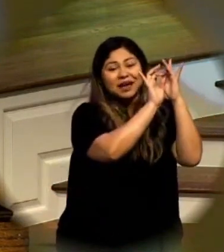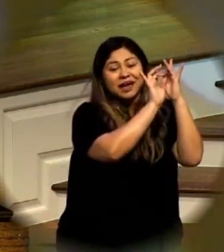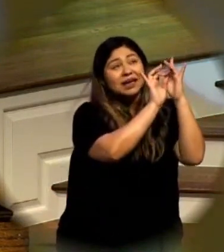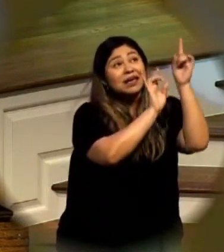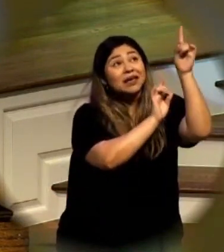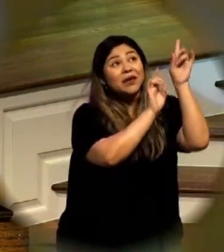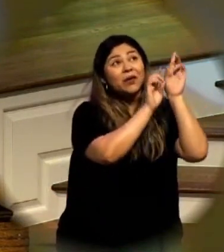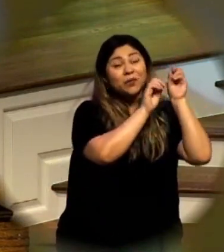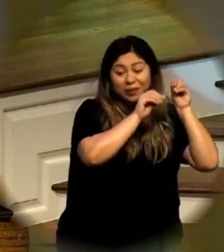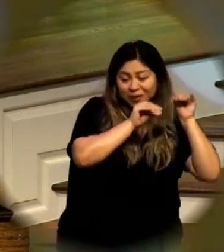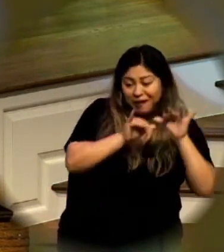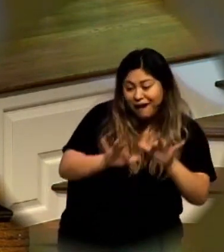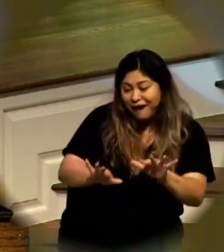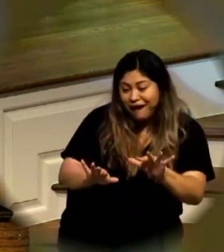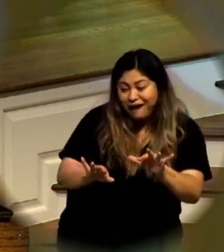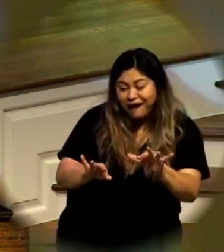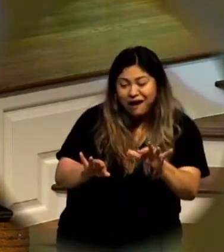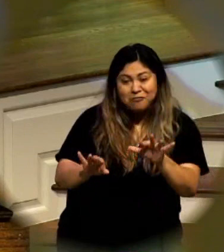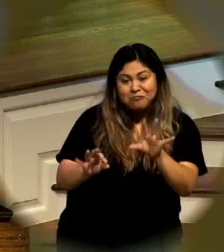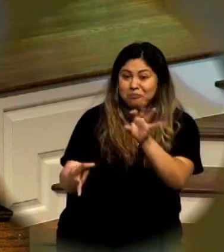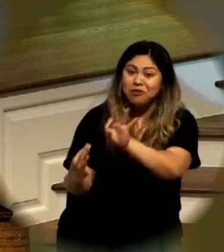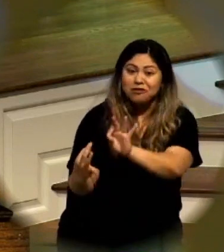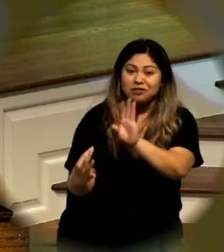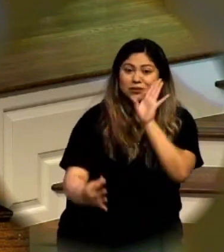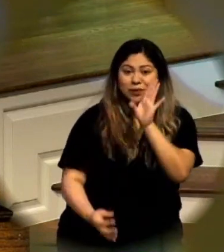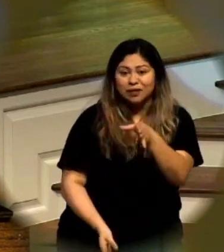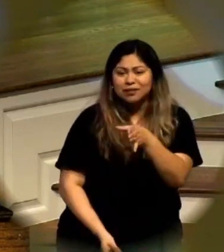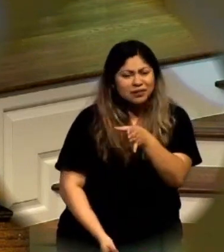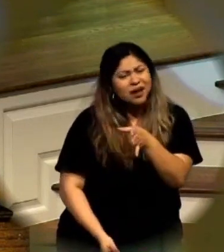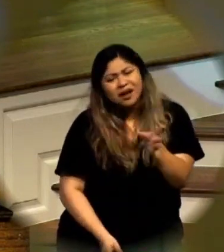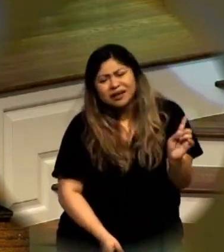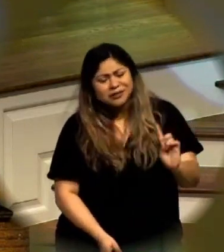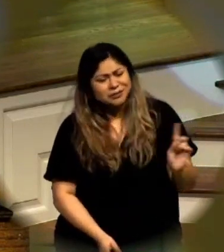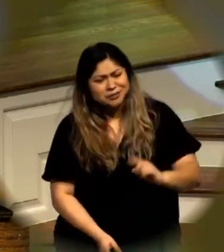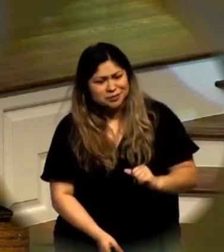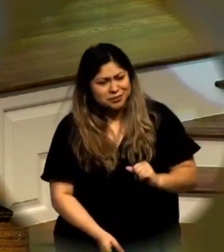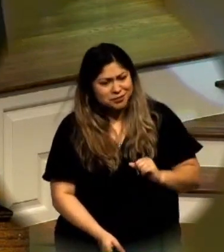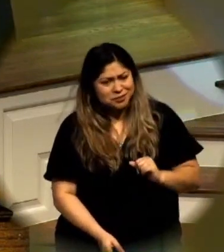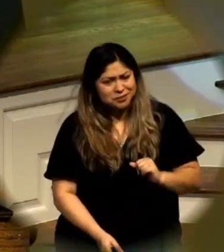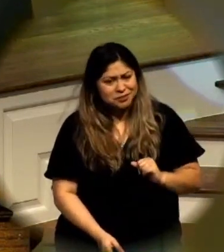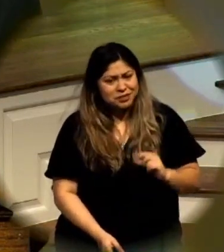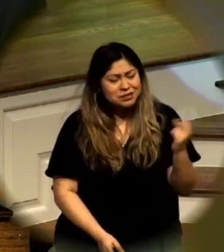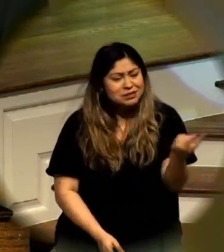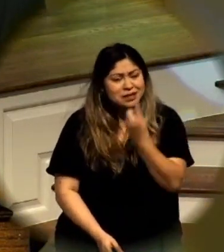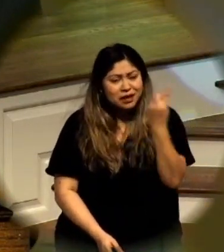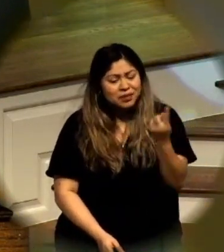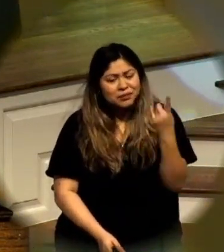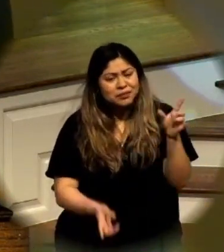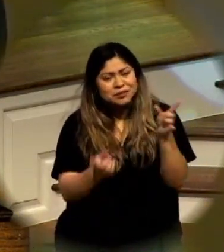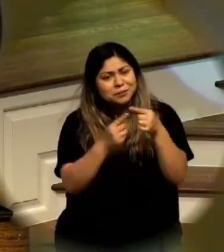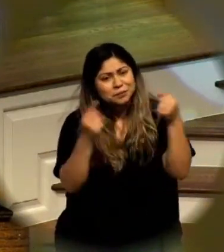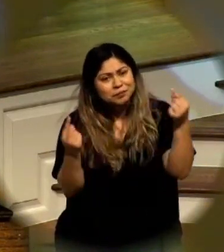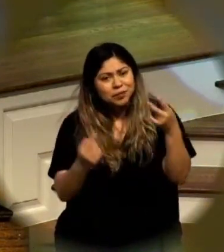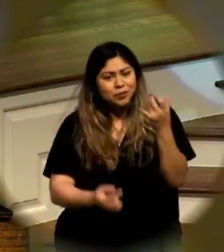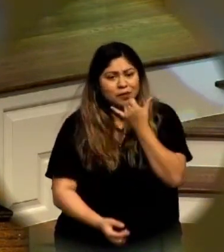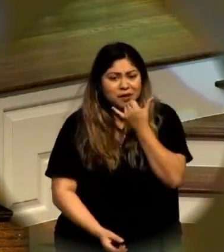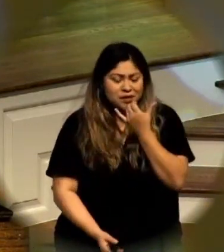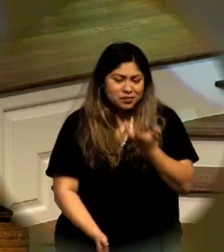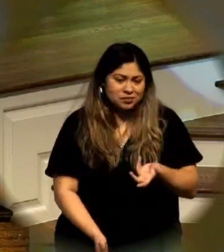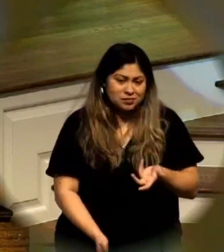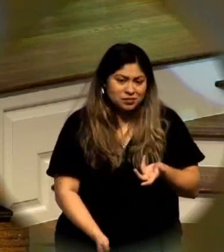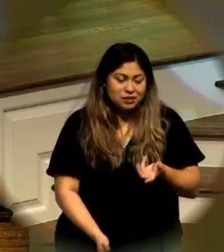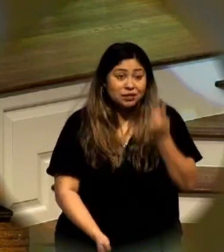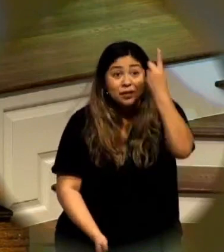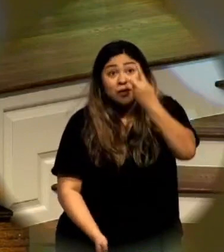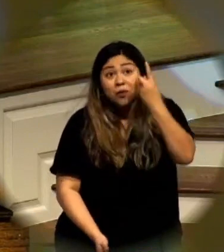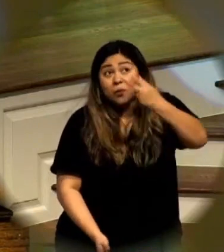whatever fails was done somehow contrary to his intentions. The error in the assumption is that perfect communion